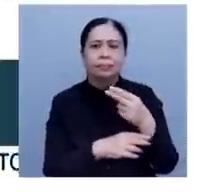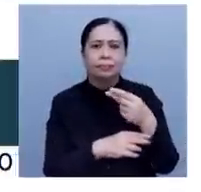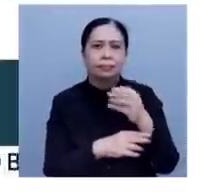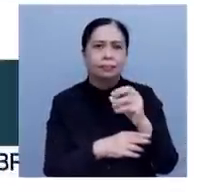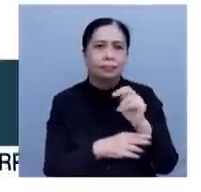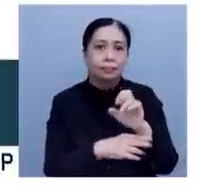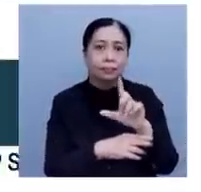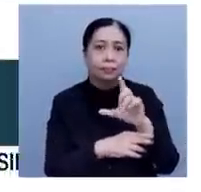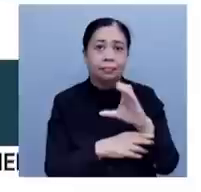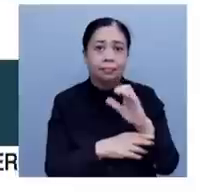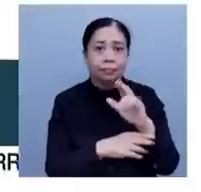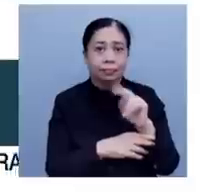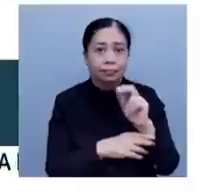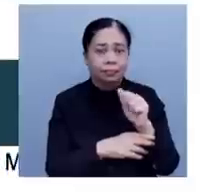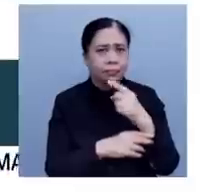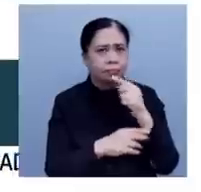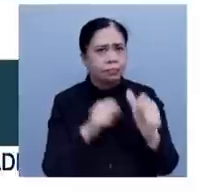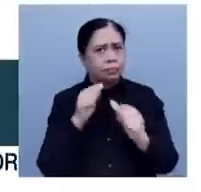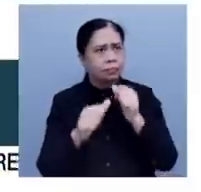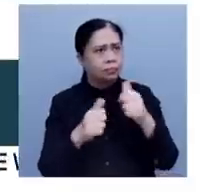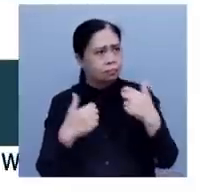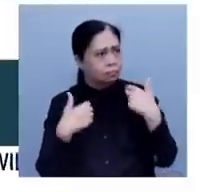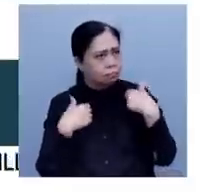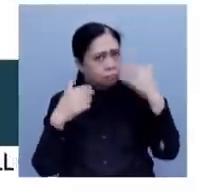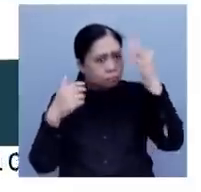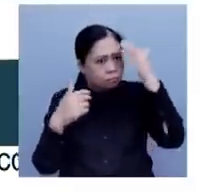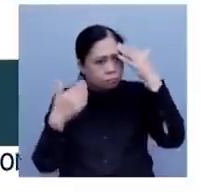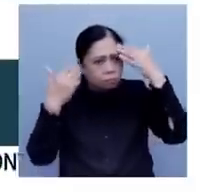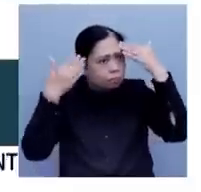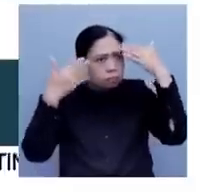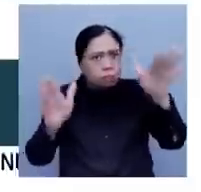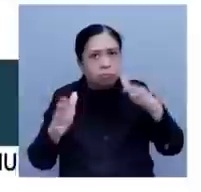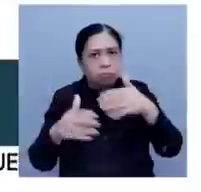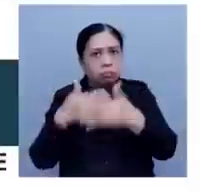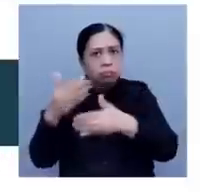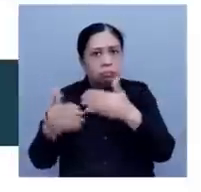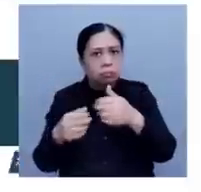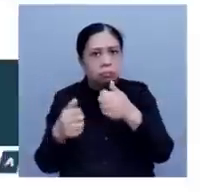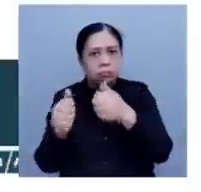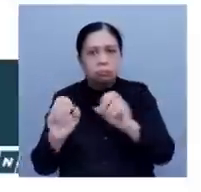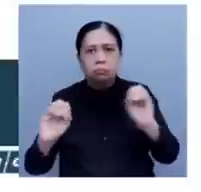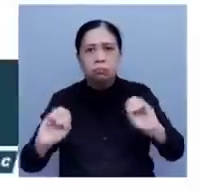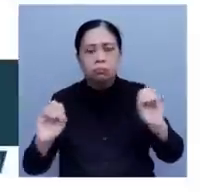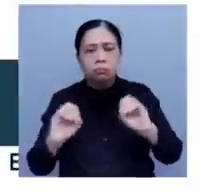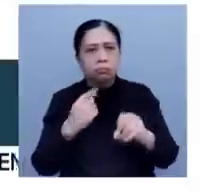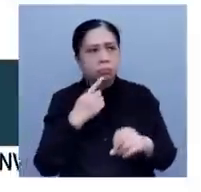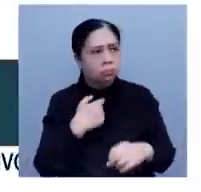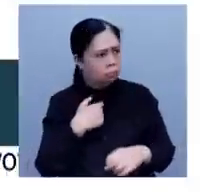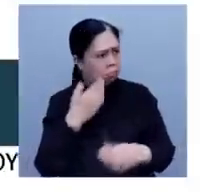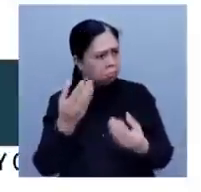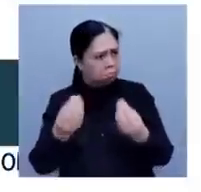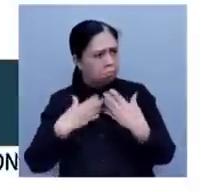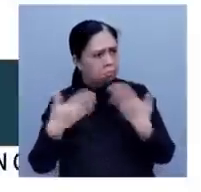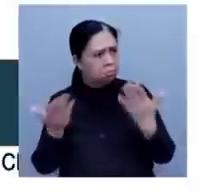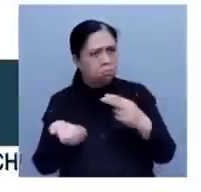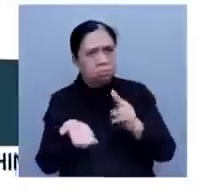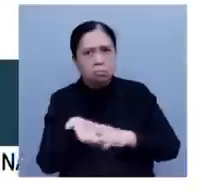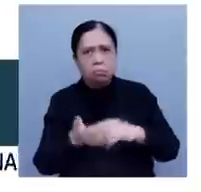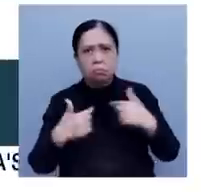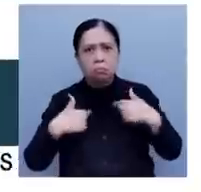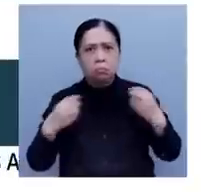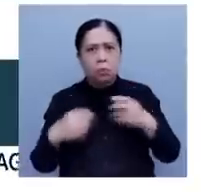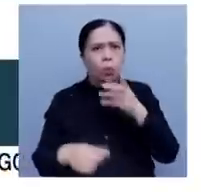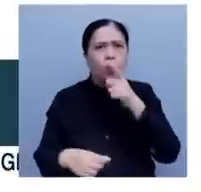Lacuna, and she denies having any knowledge in the procedures followed. Sabi nga niya, hindi naman dumaan sa kanya yan. So,